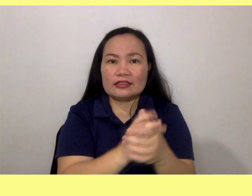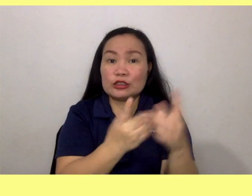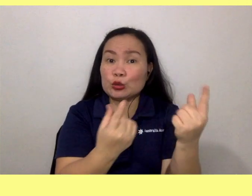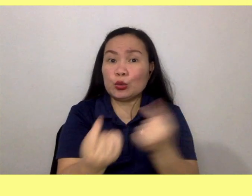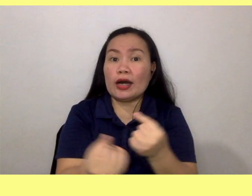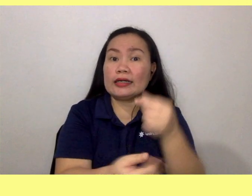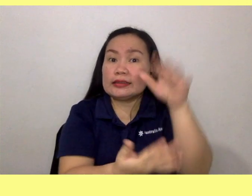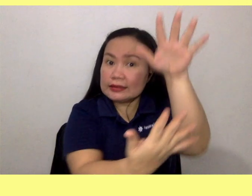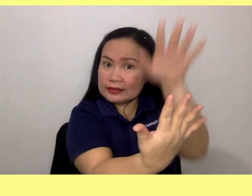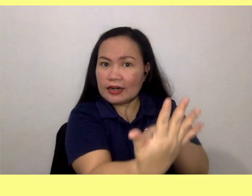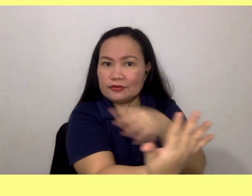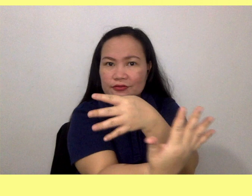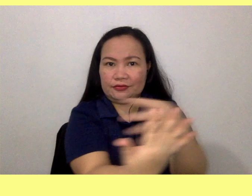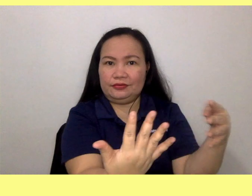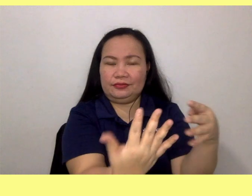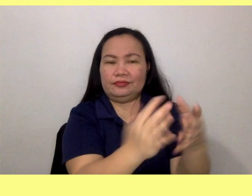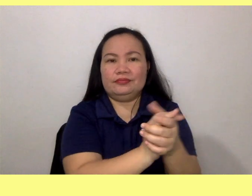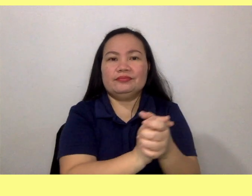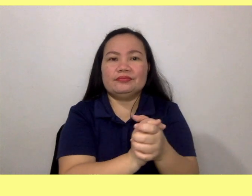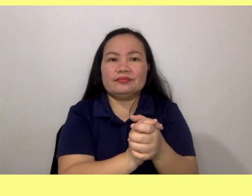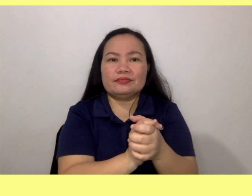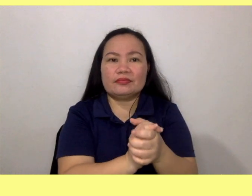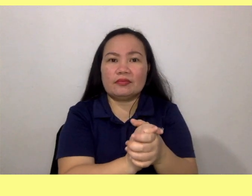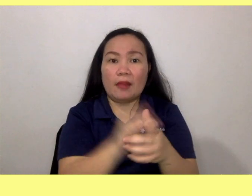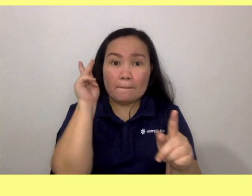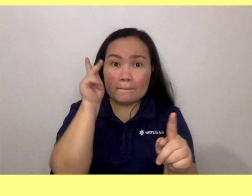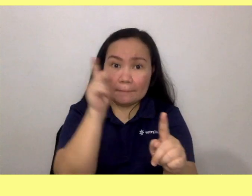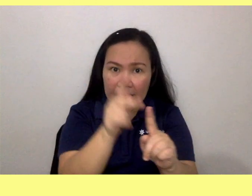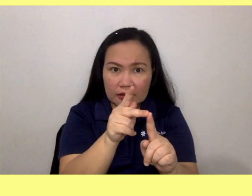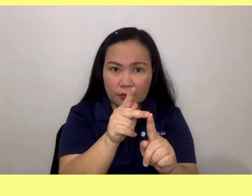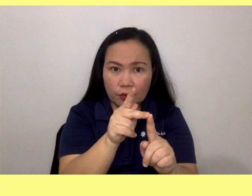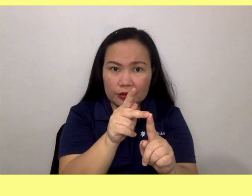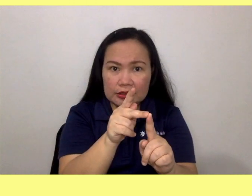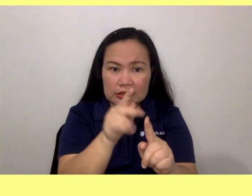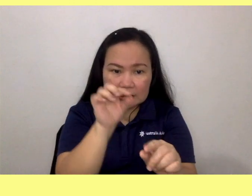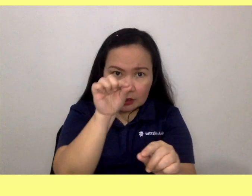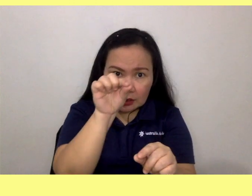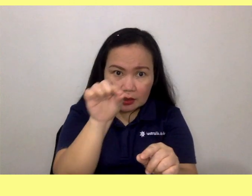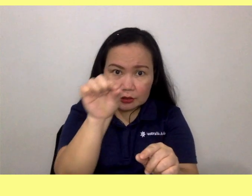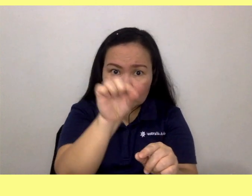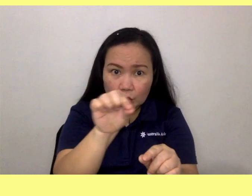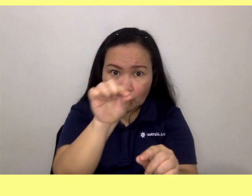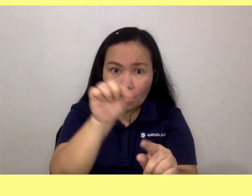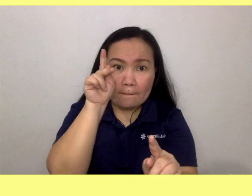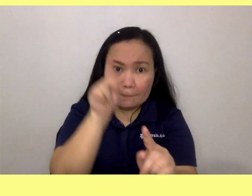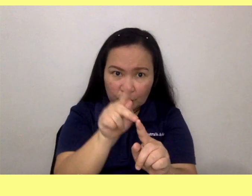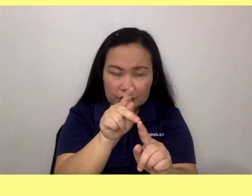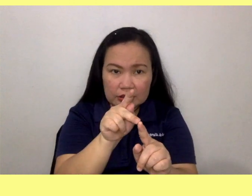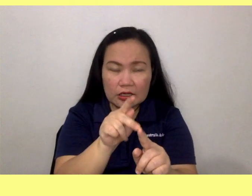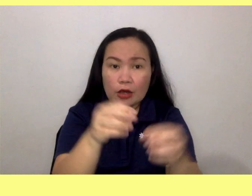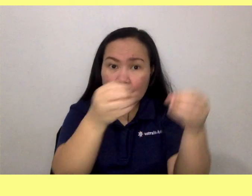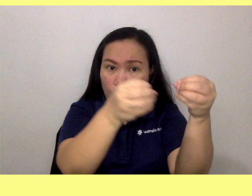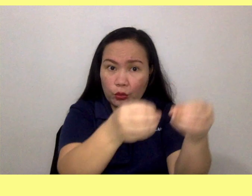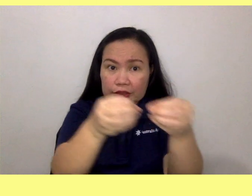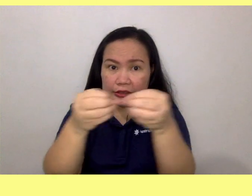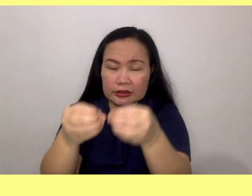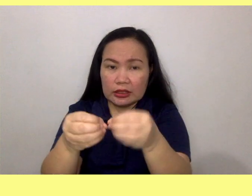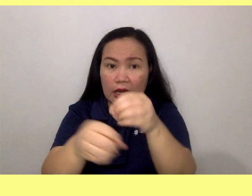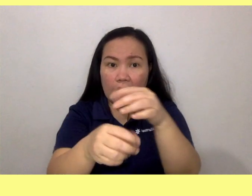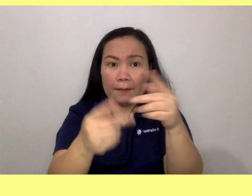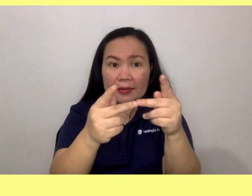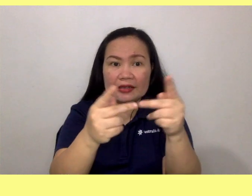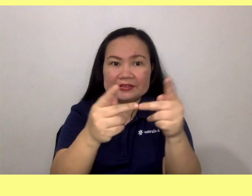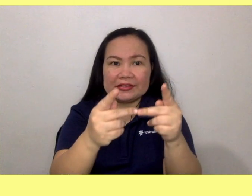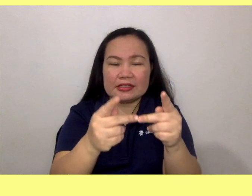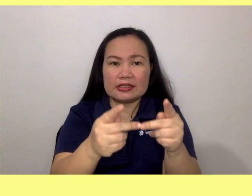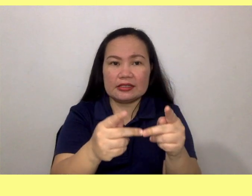siya i-graph. Okay? So we plot the points the ordered pairs in the